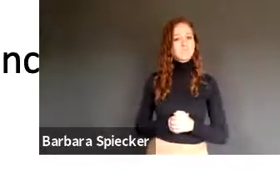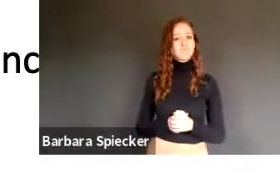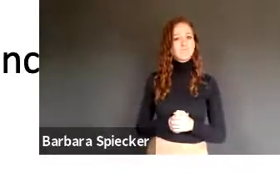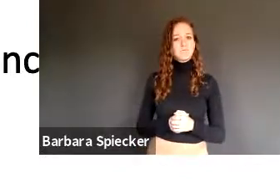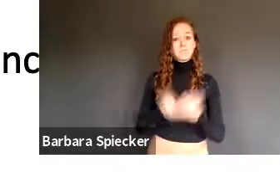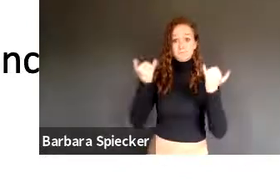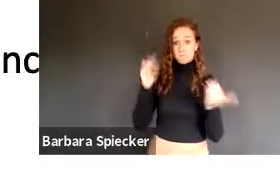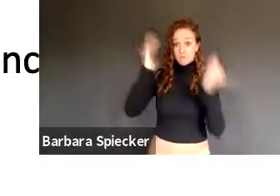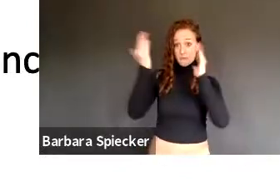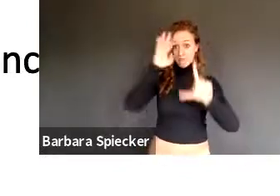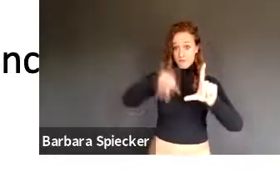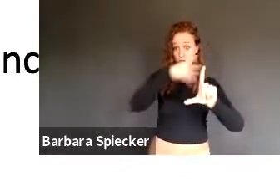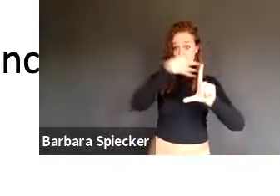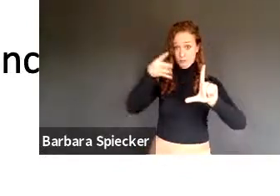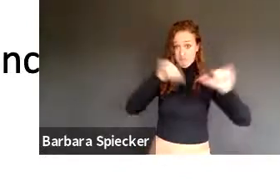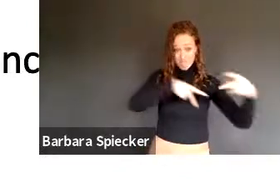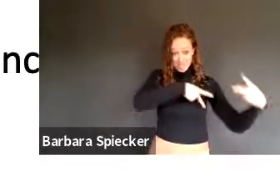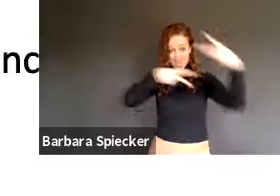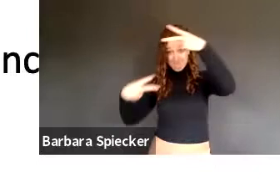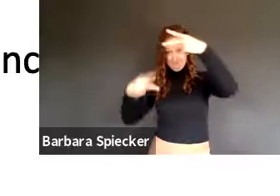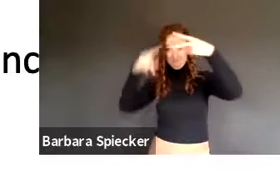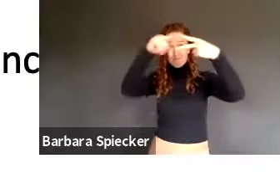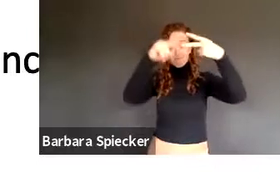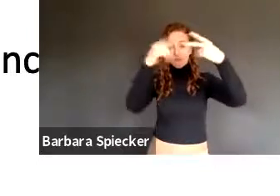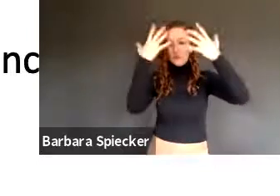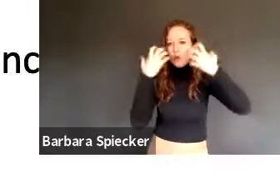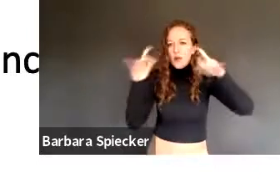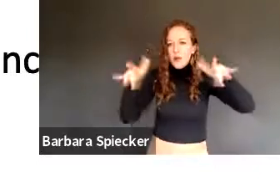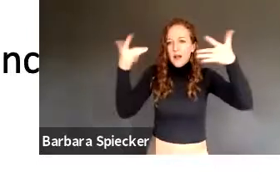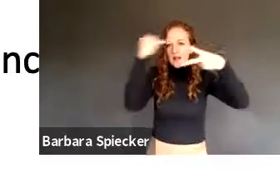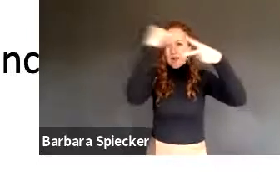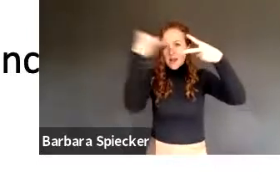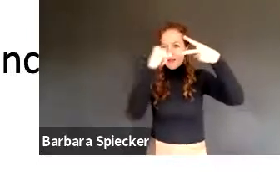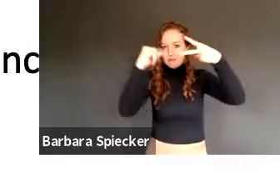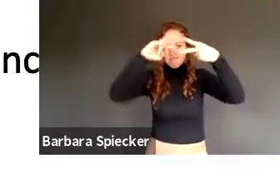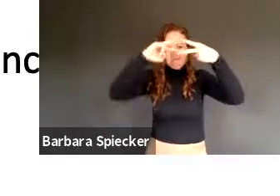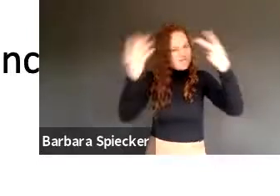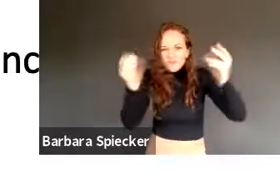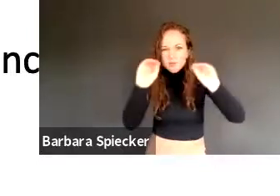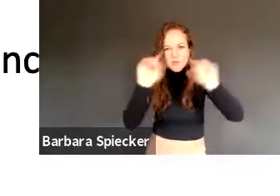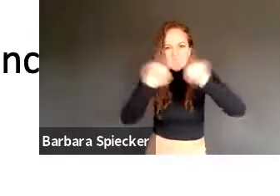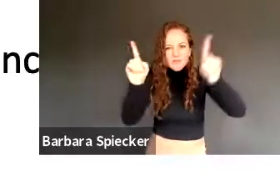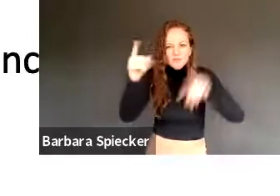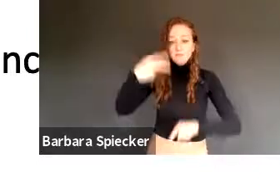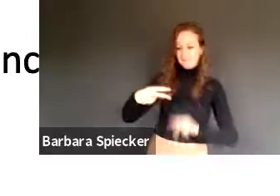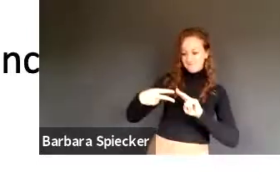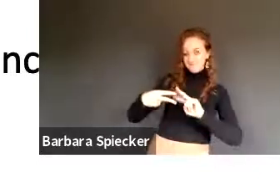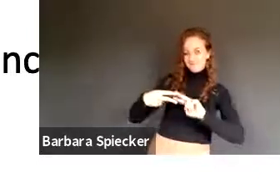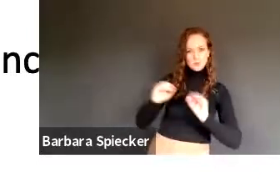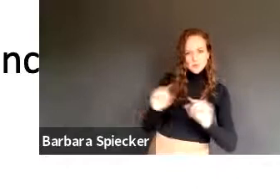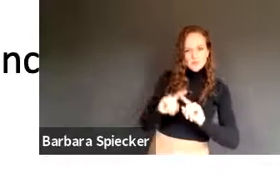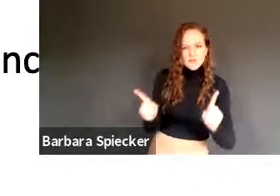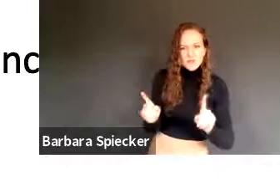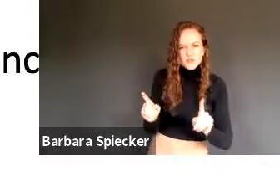herbivores. So that's an interesting difference, right? You can see that reflected in the figure here, with the red colored family having